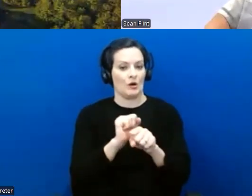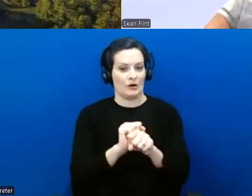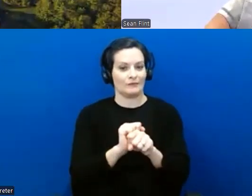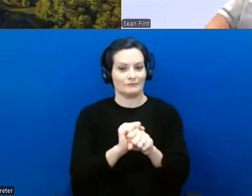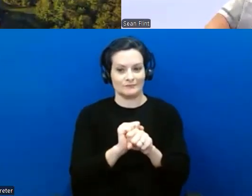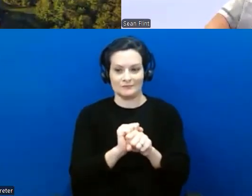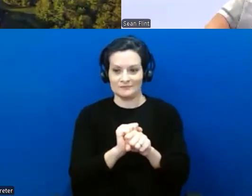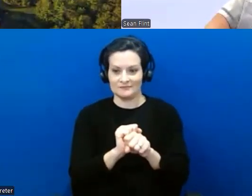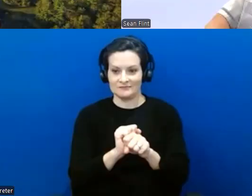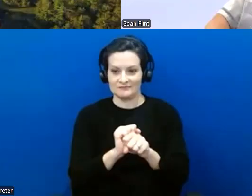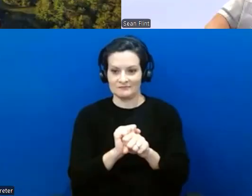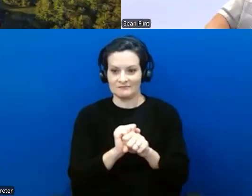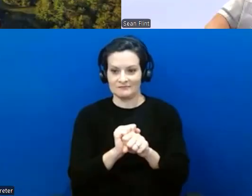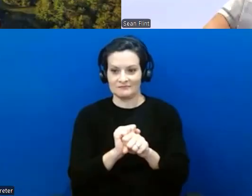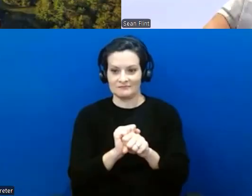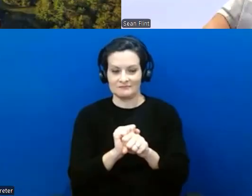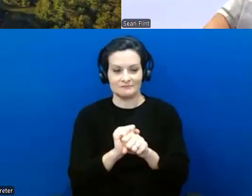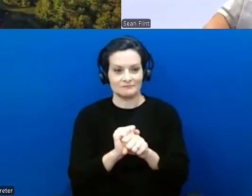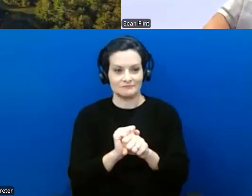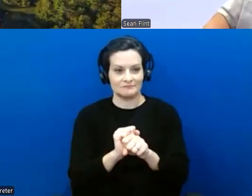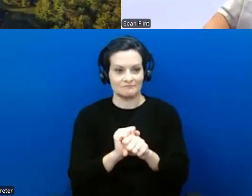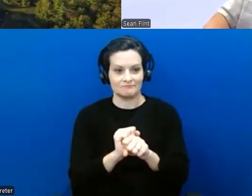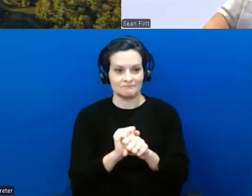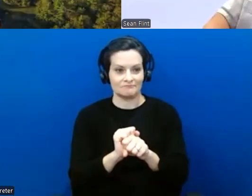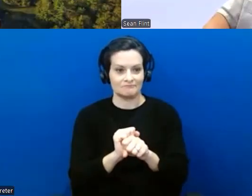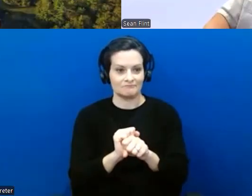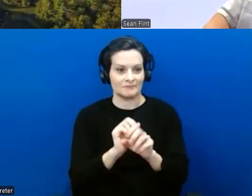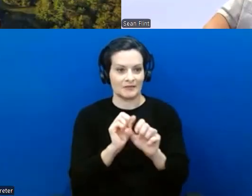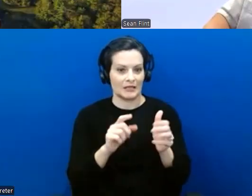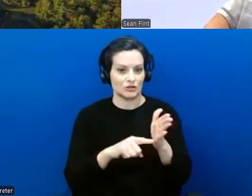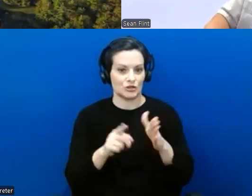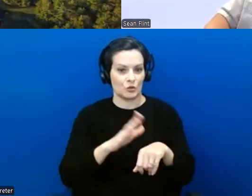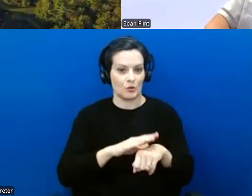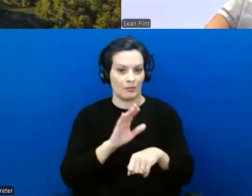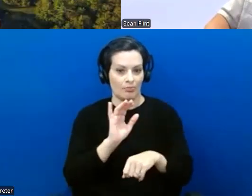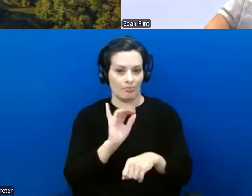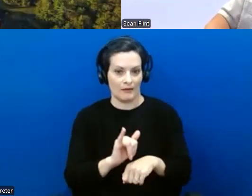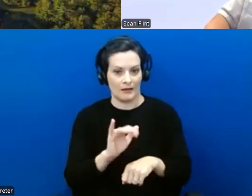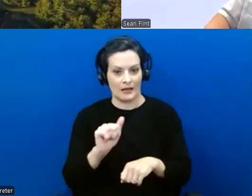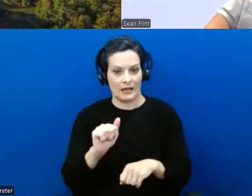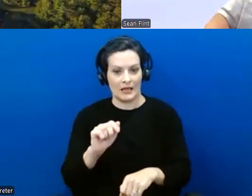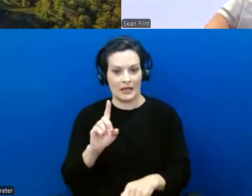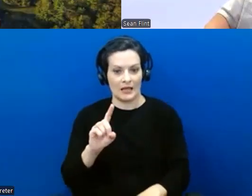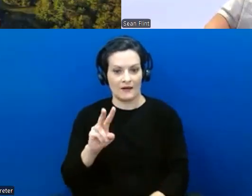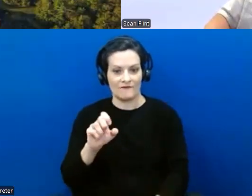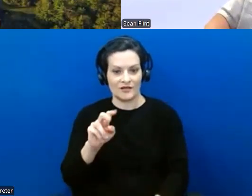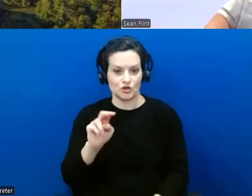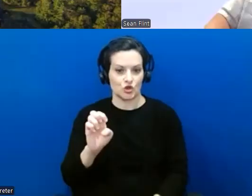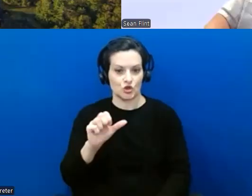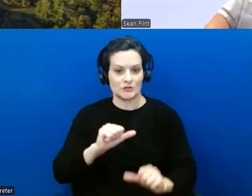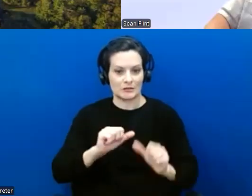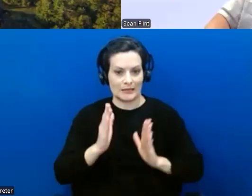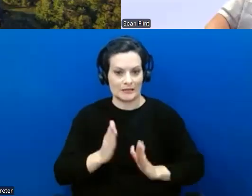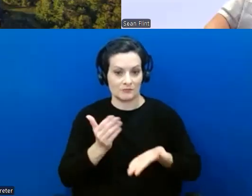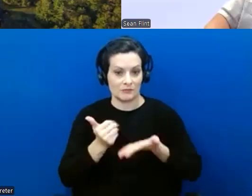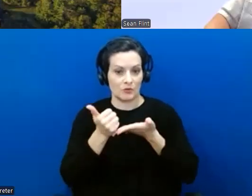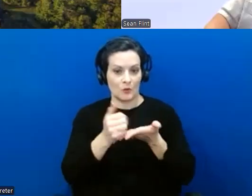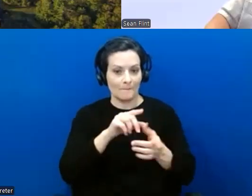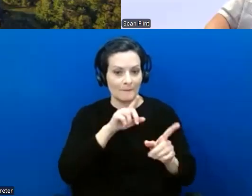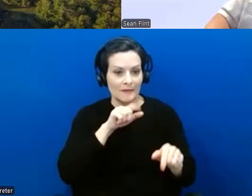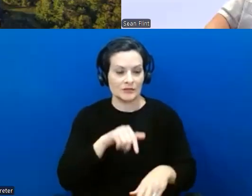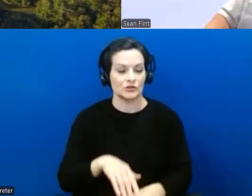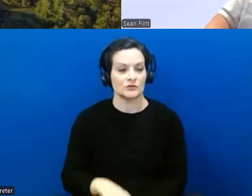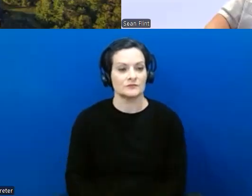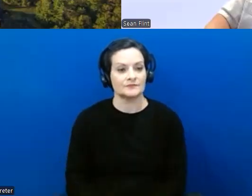Scientist while I'm not talking and see if that kind of gets that question a